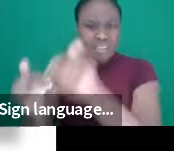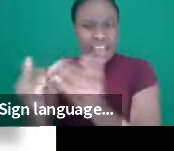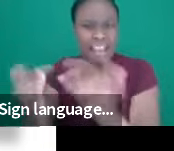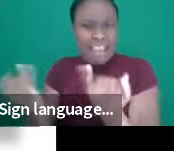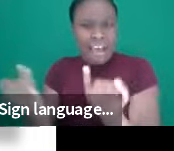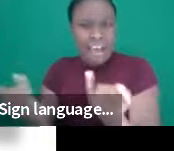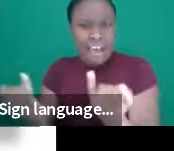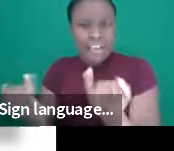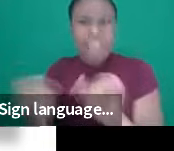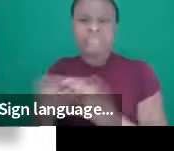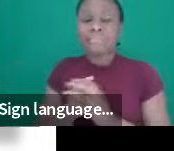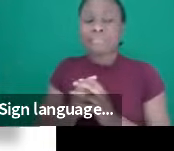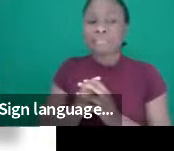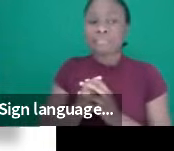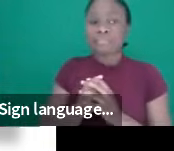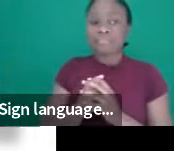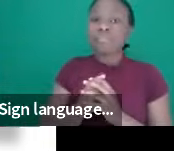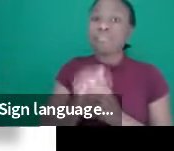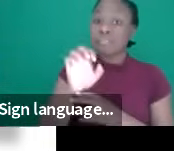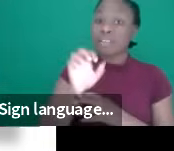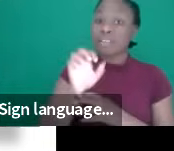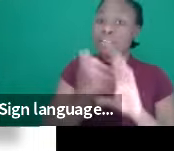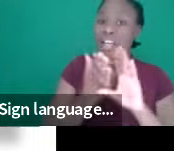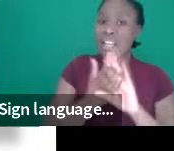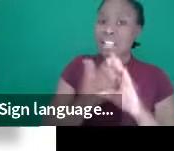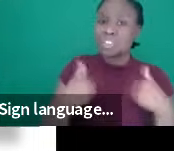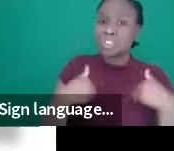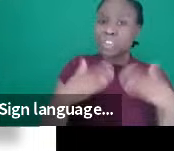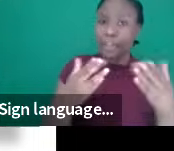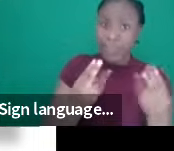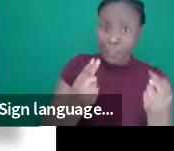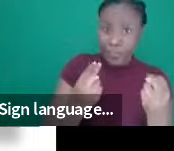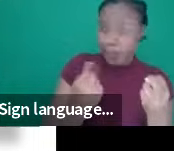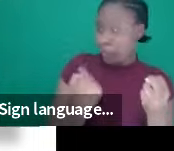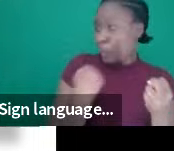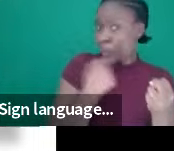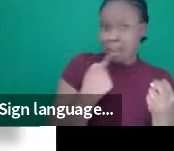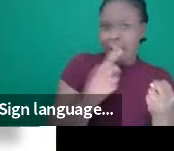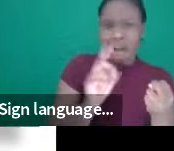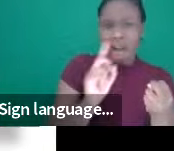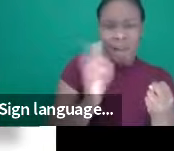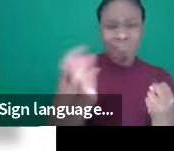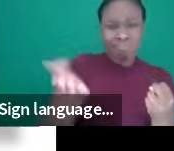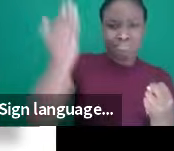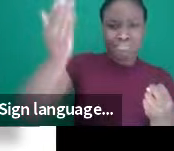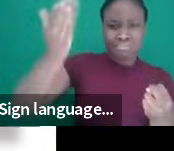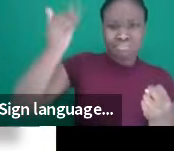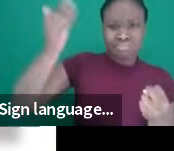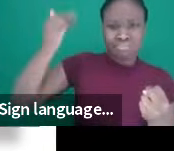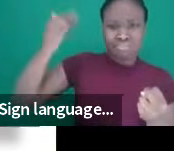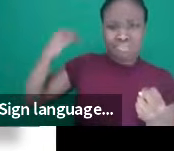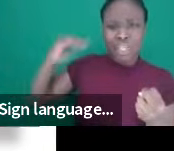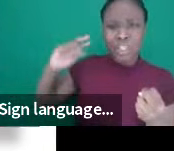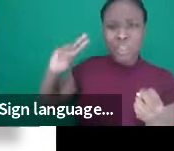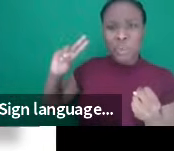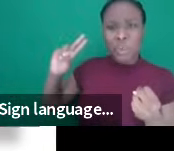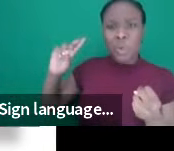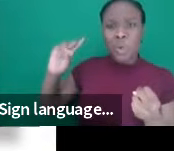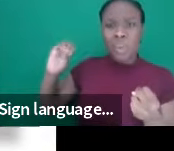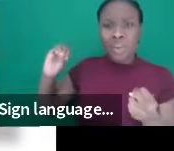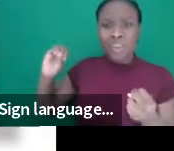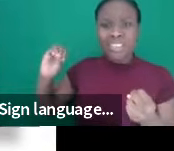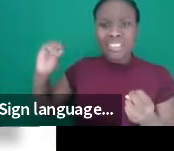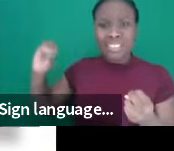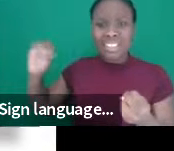So over and above e-filing, which started way back in 2007, we started our journey online. We've since